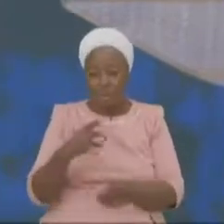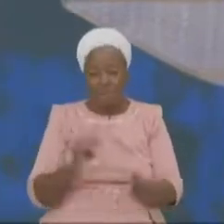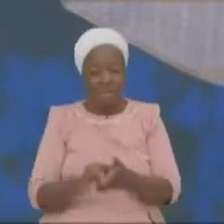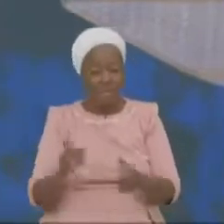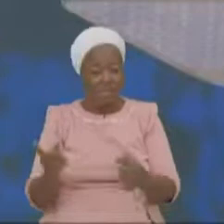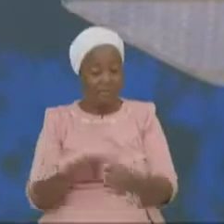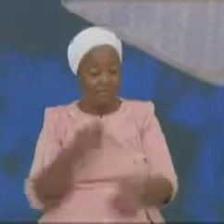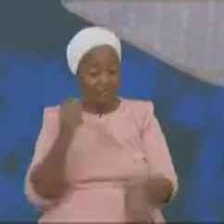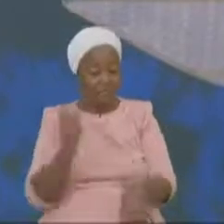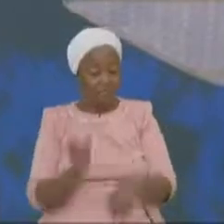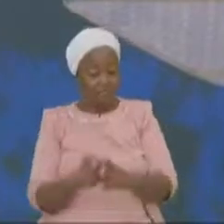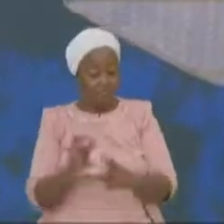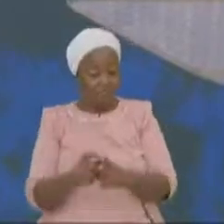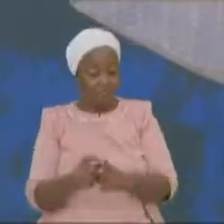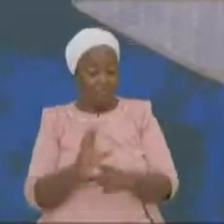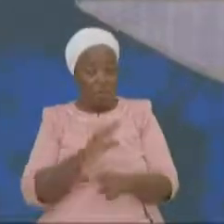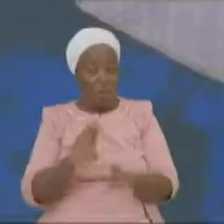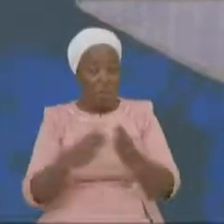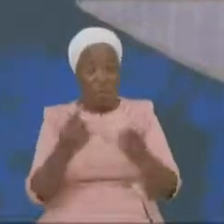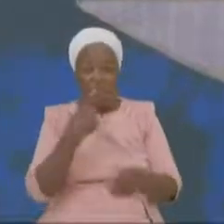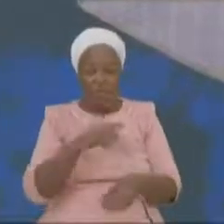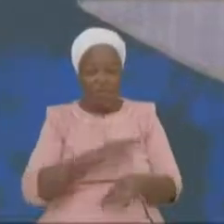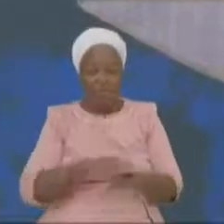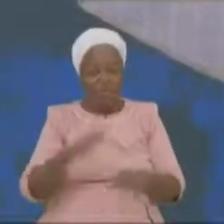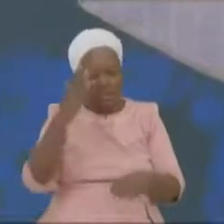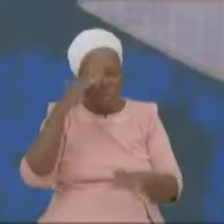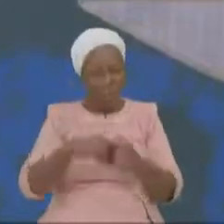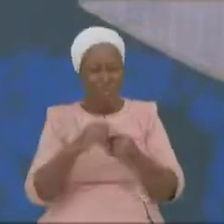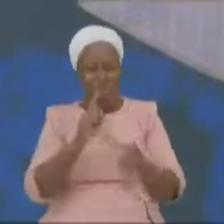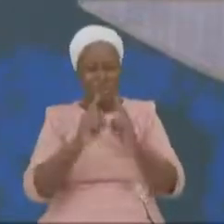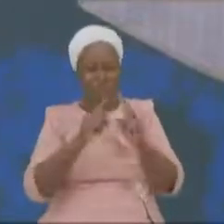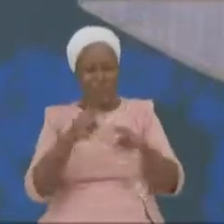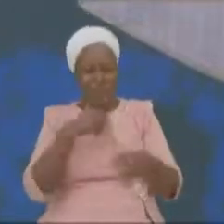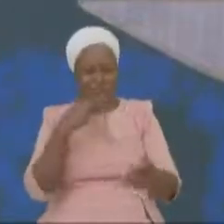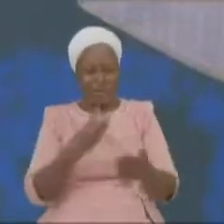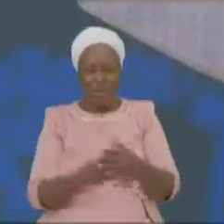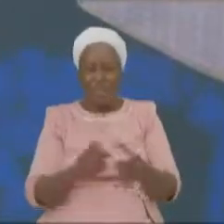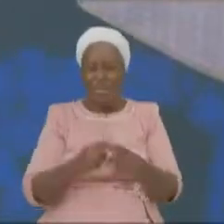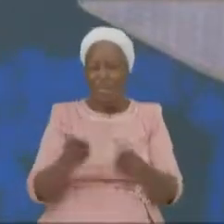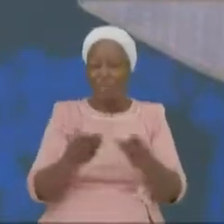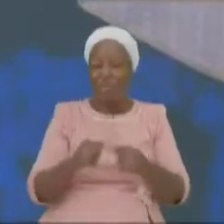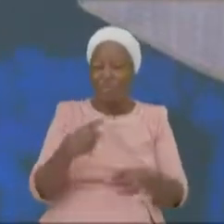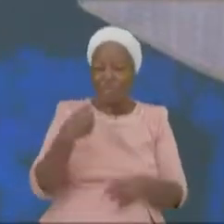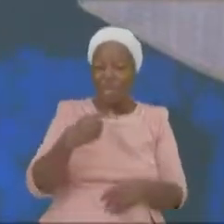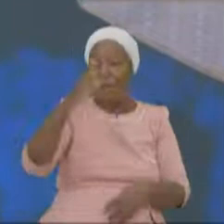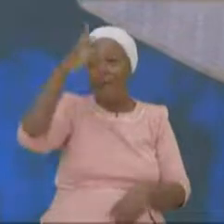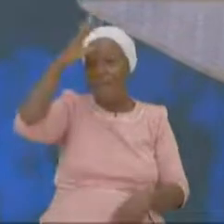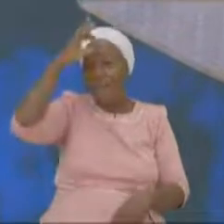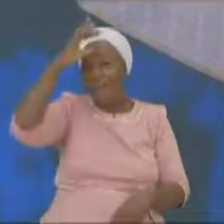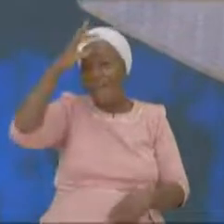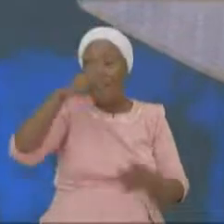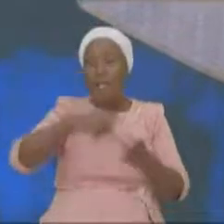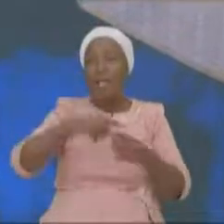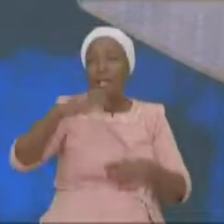word, and you pronounce it well, you wanted to say, papa. You say,